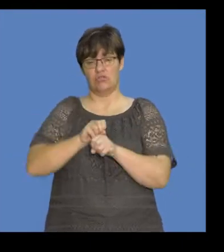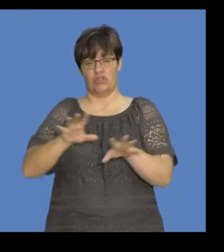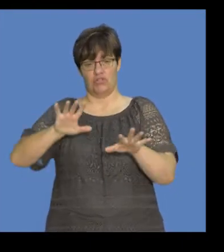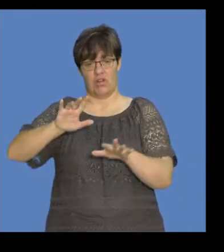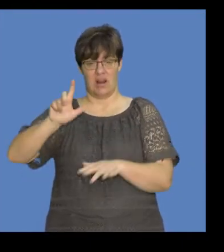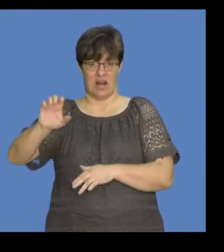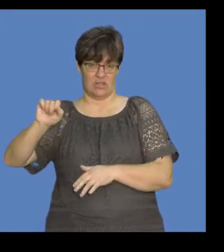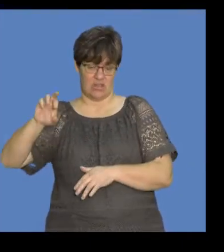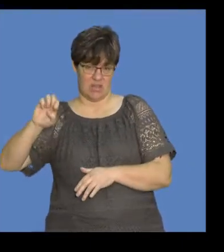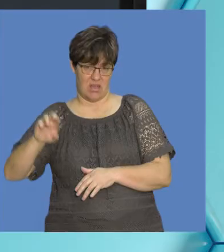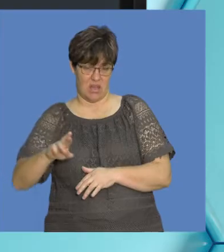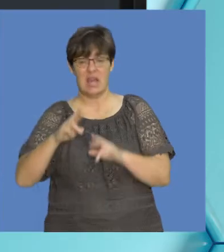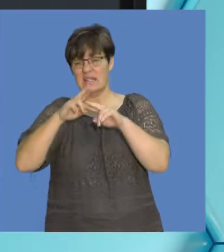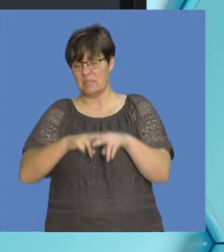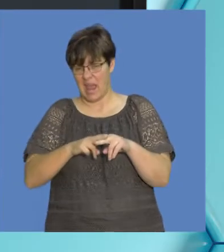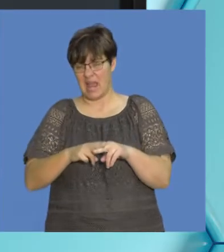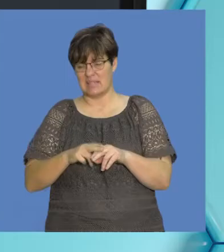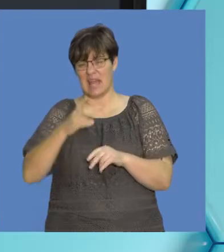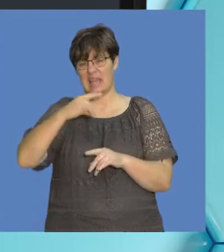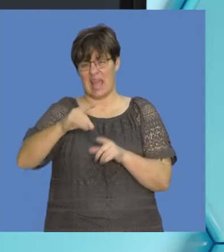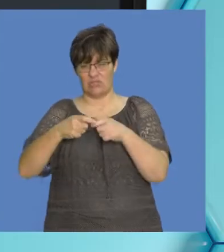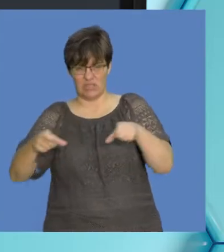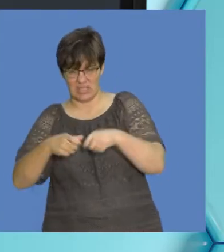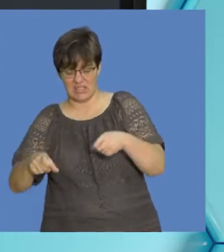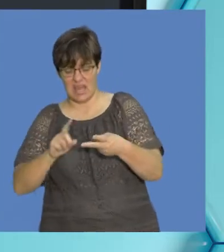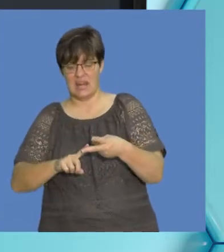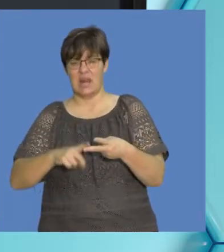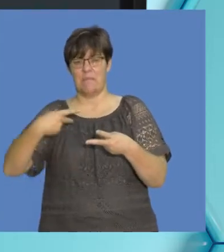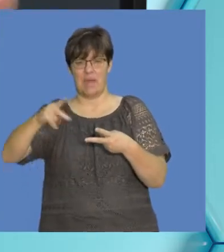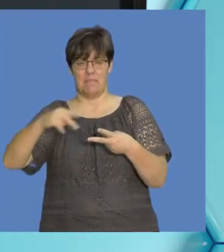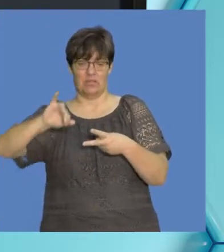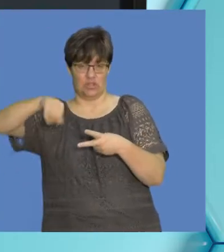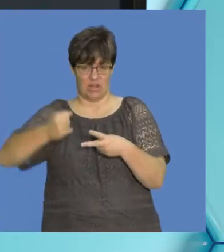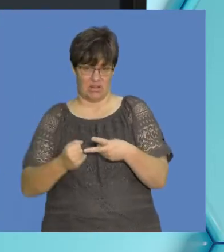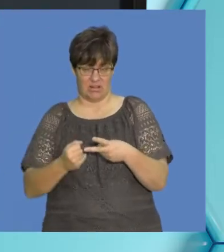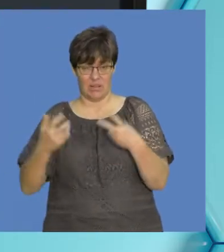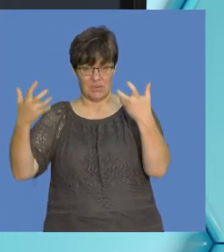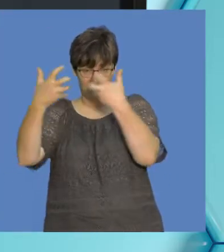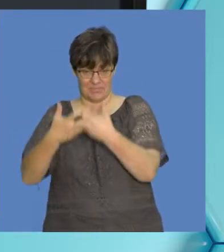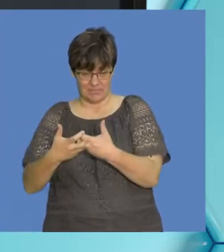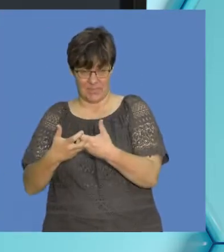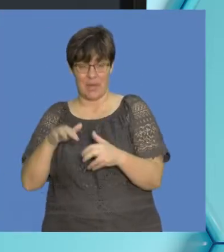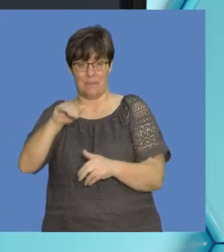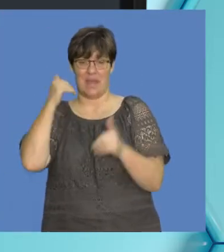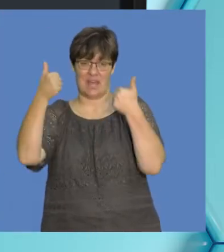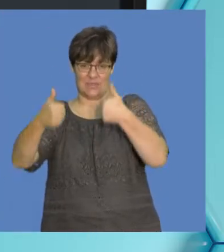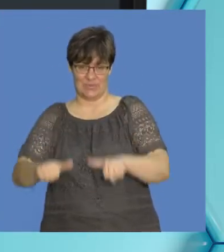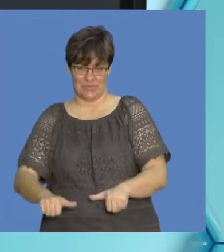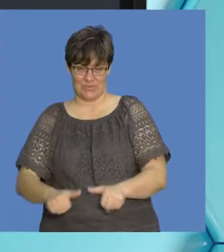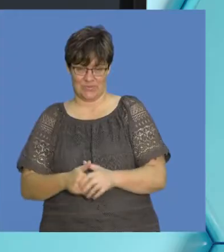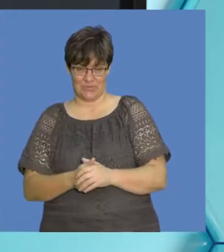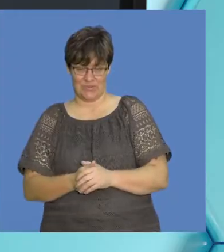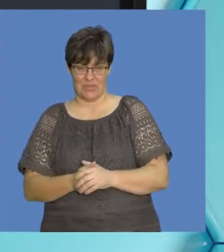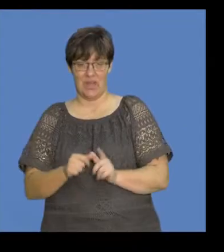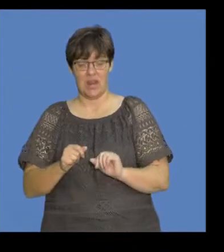obviously dependent on the cash receipts and the cash payments journals. Remember, you bring that into your bank account, and then